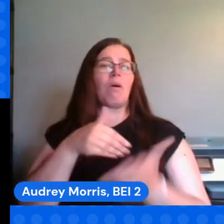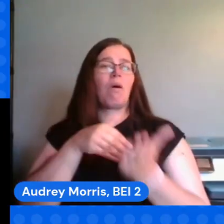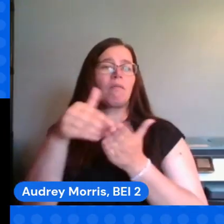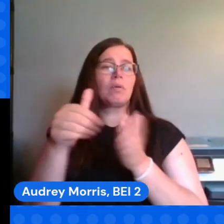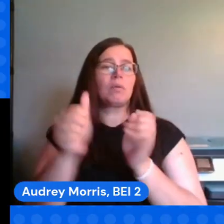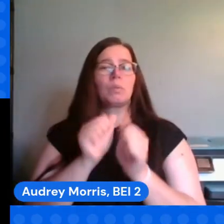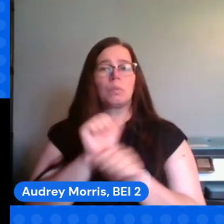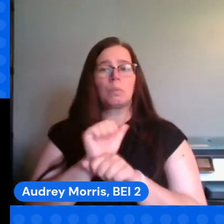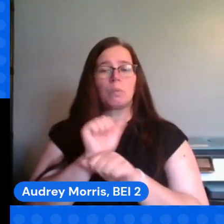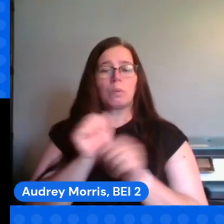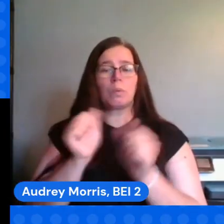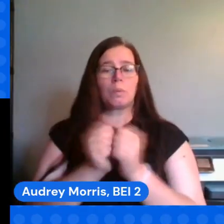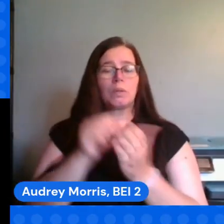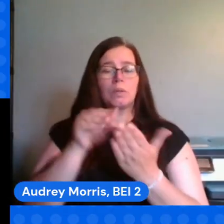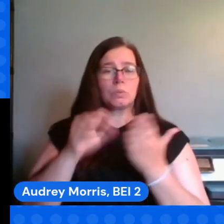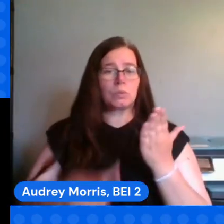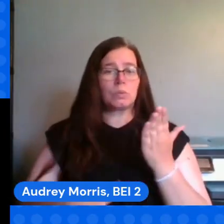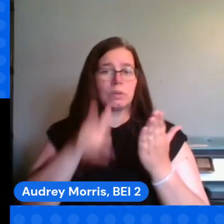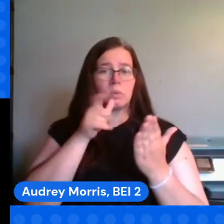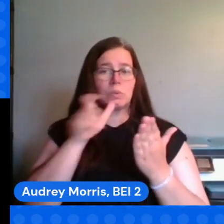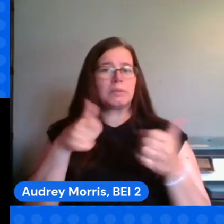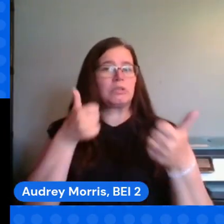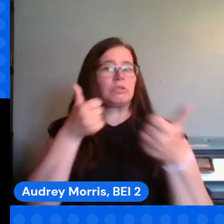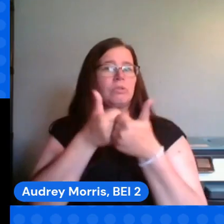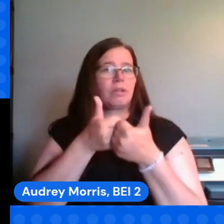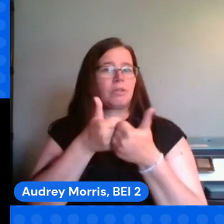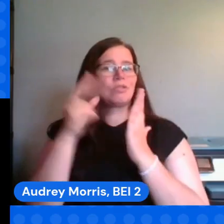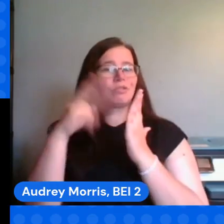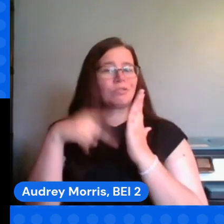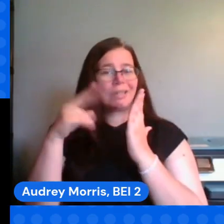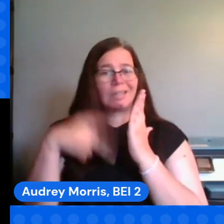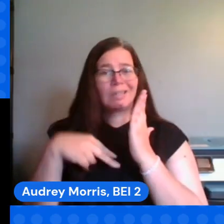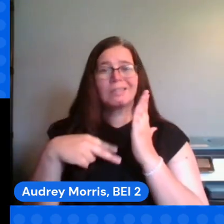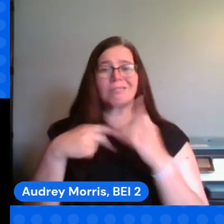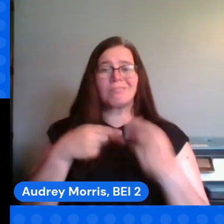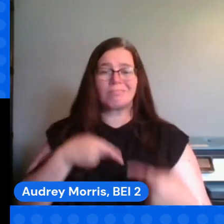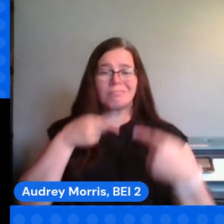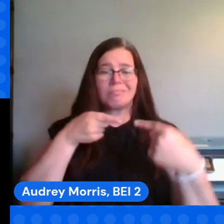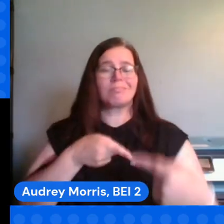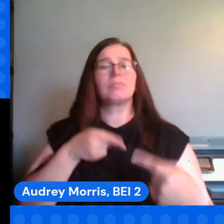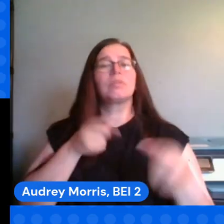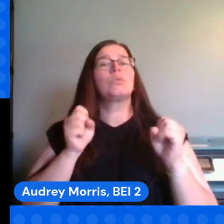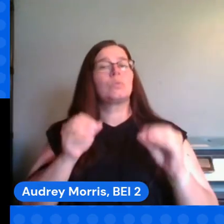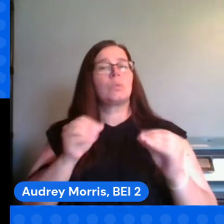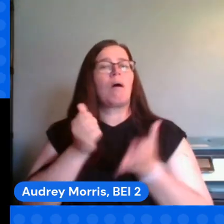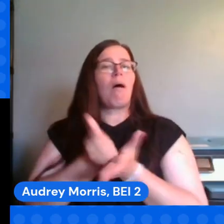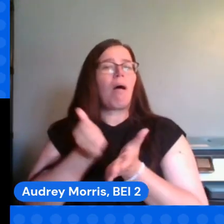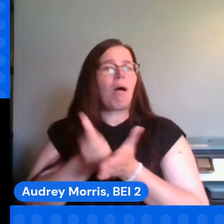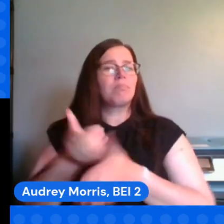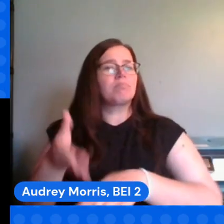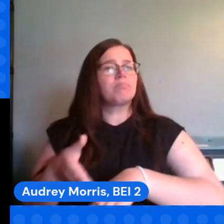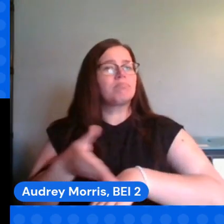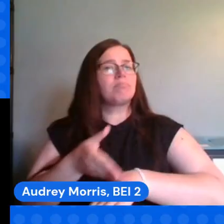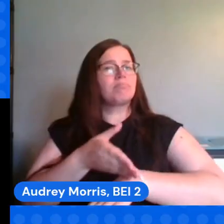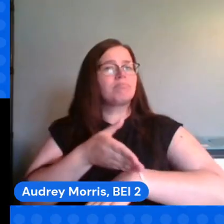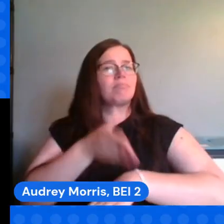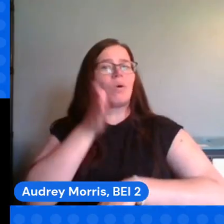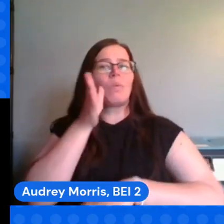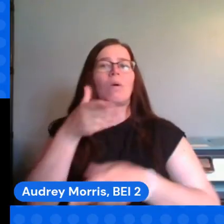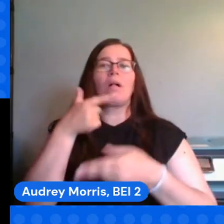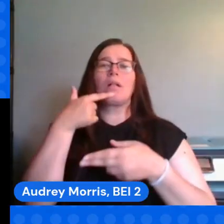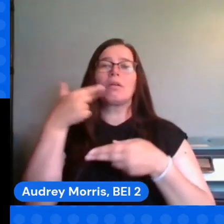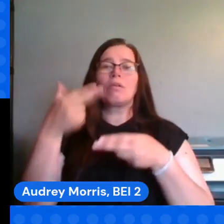students that are challenged with reading or literacy. And so, to help in that process, we will call out the